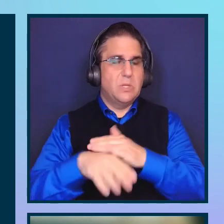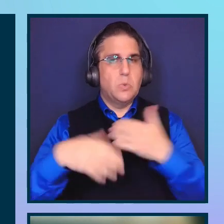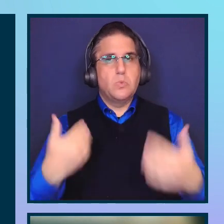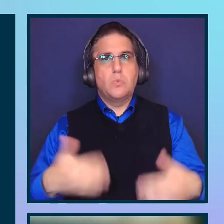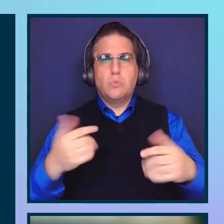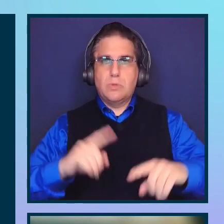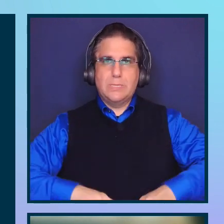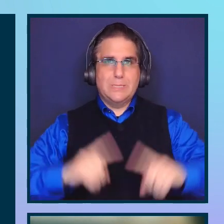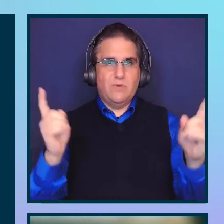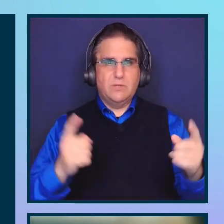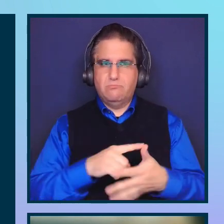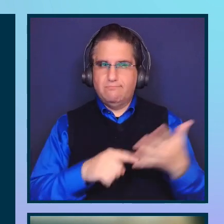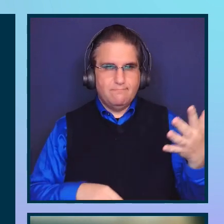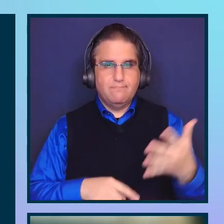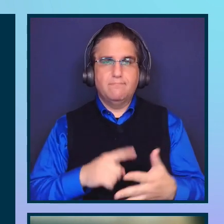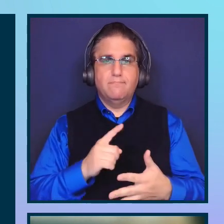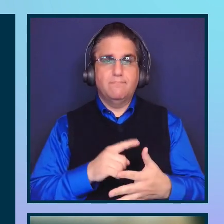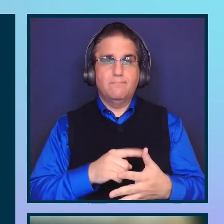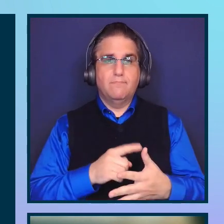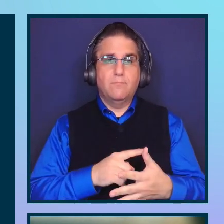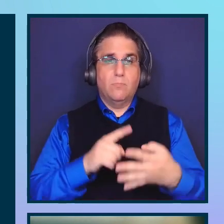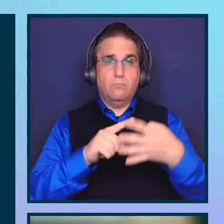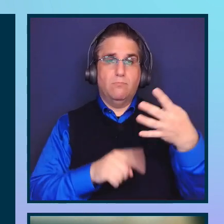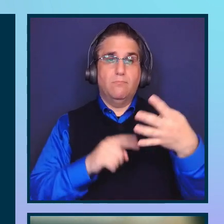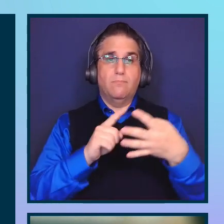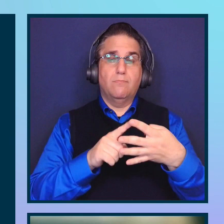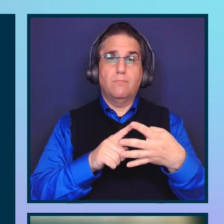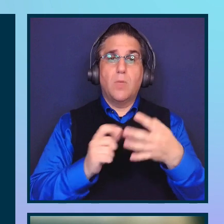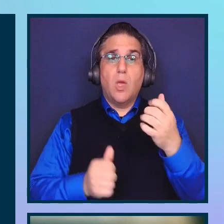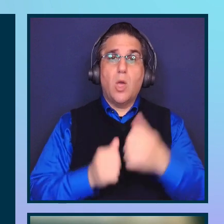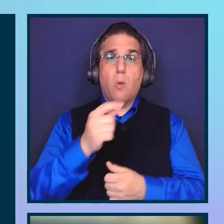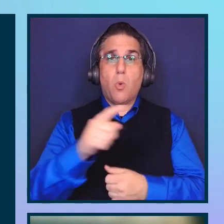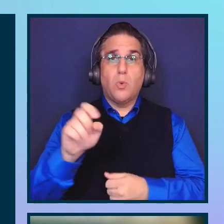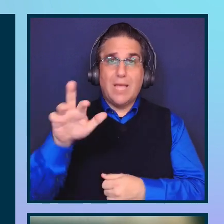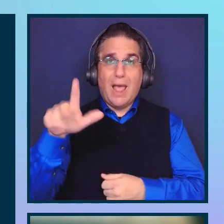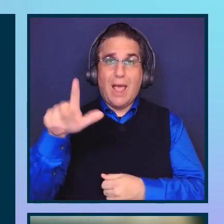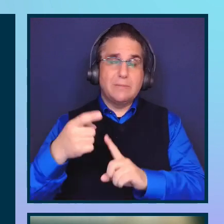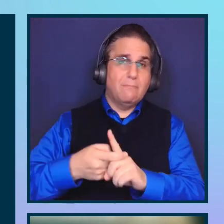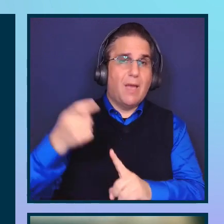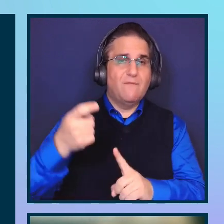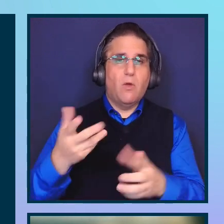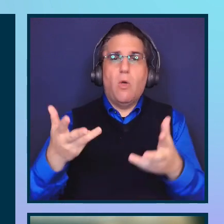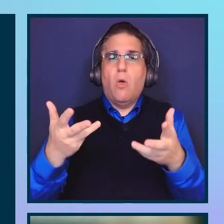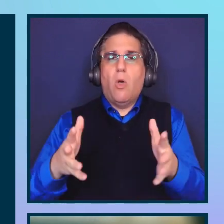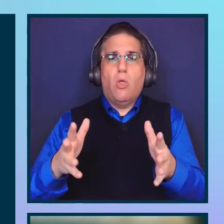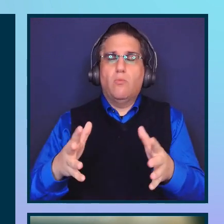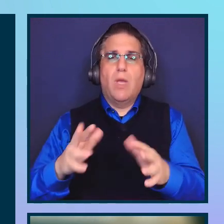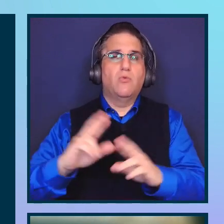that by default with Swiftui, most elements are already voiceover and other assistive